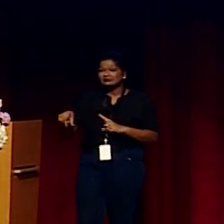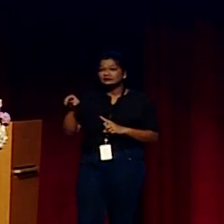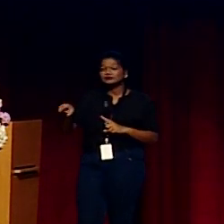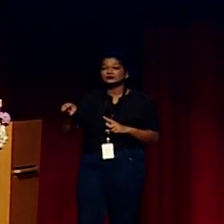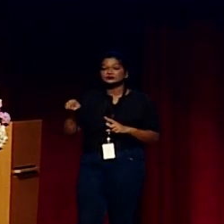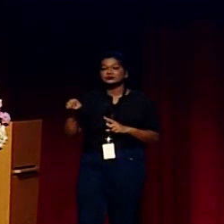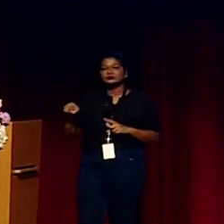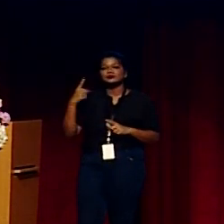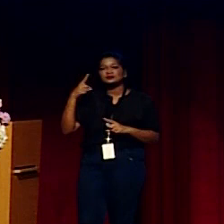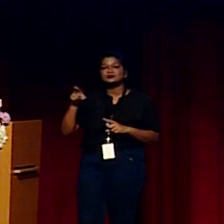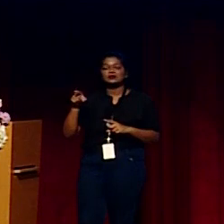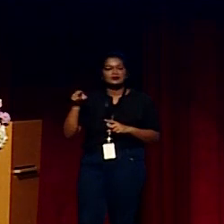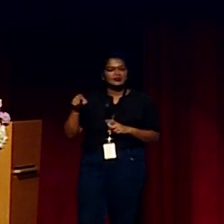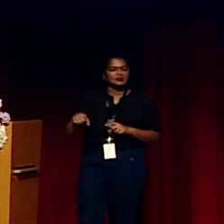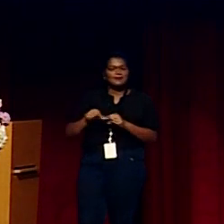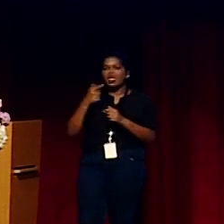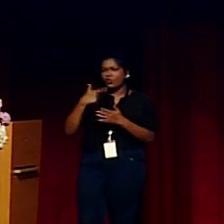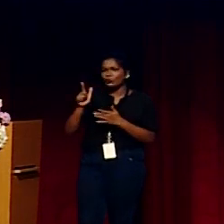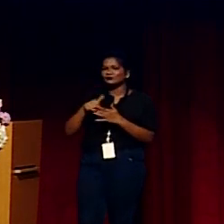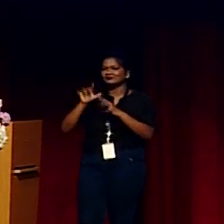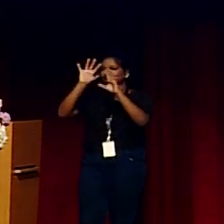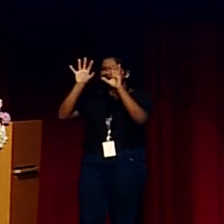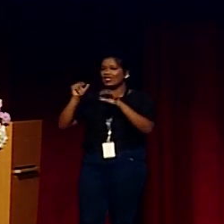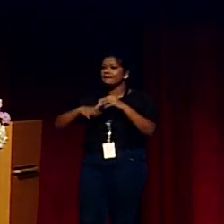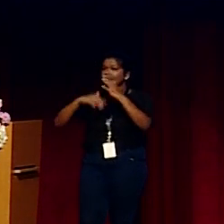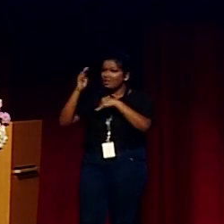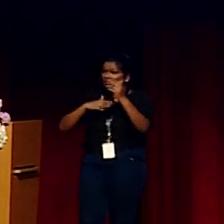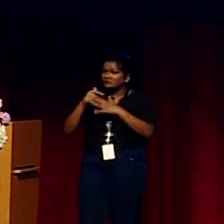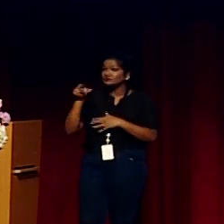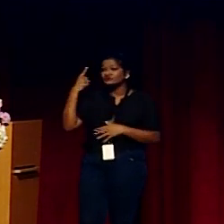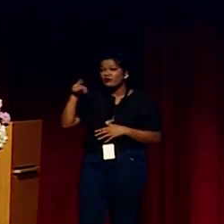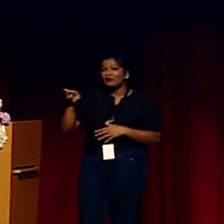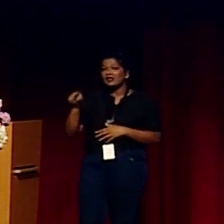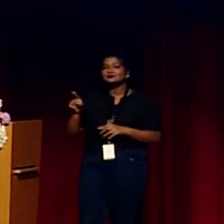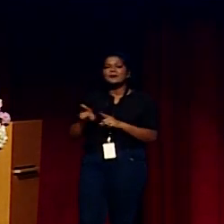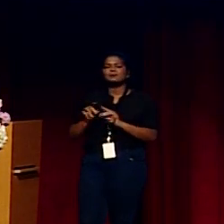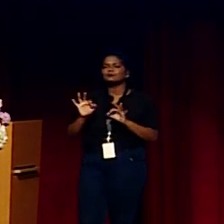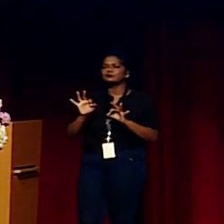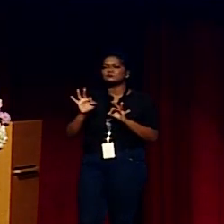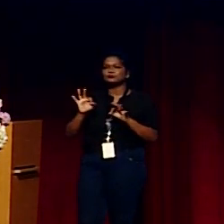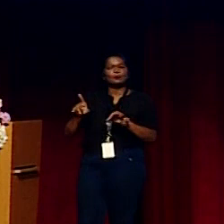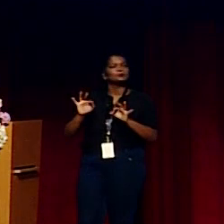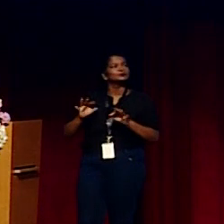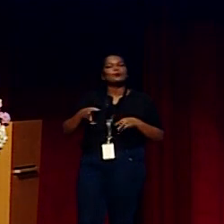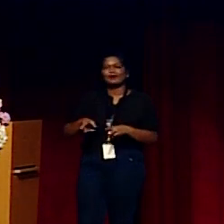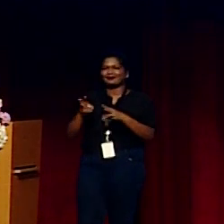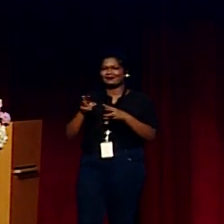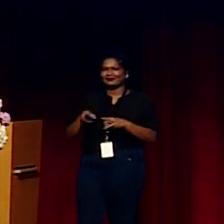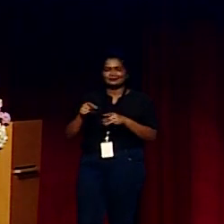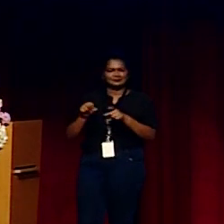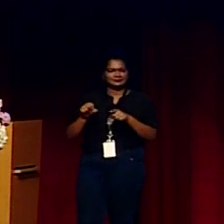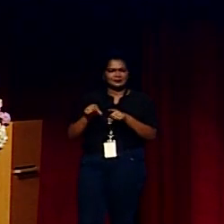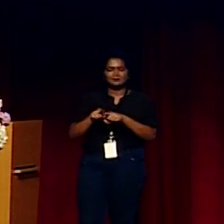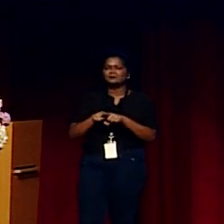which then allow that diagram to be built in a particular dialect of LaTeX,